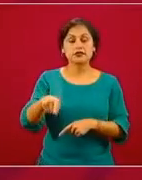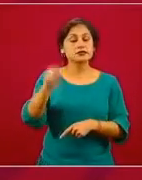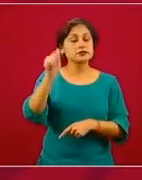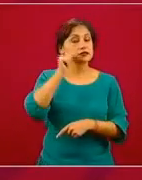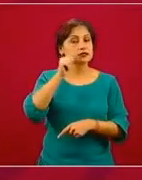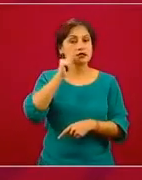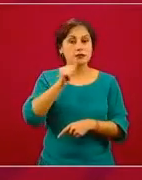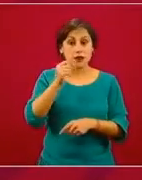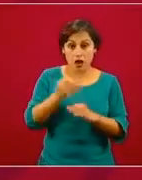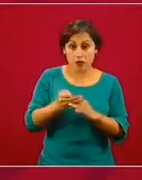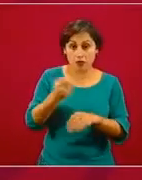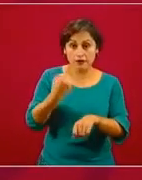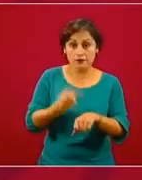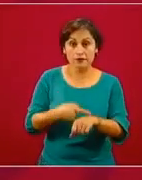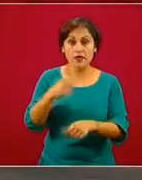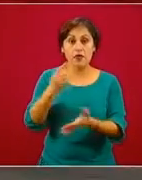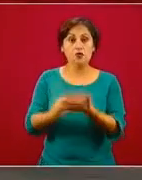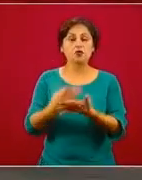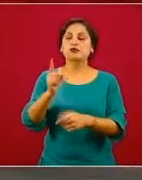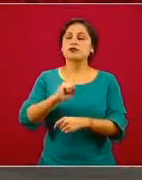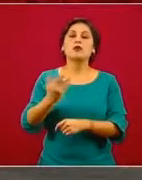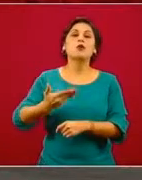workers that